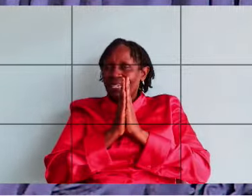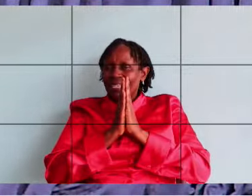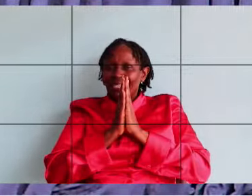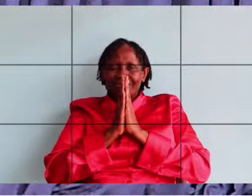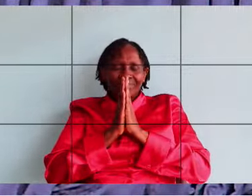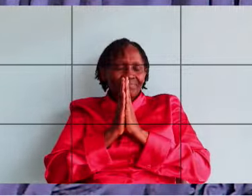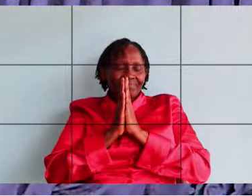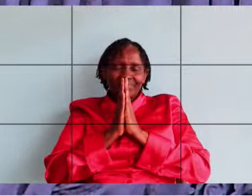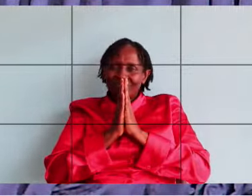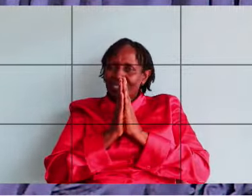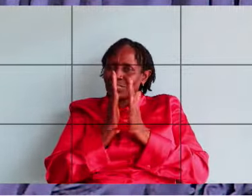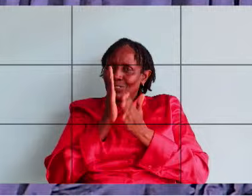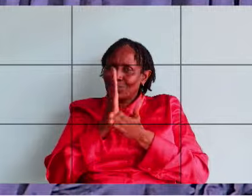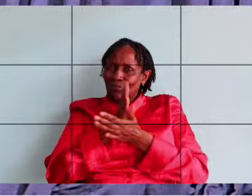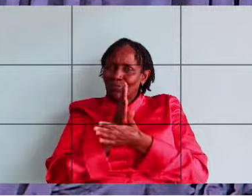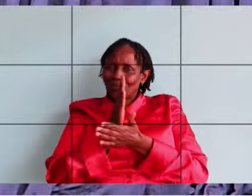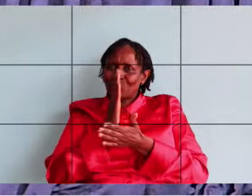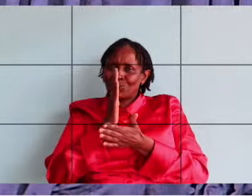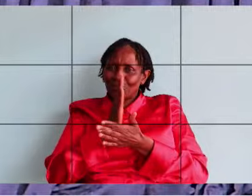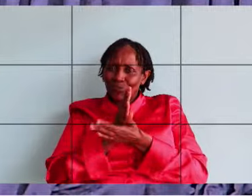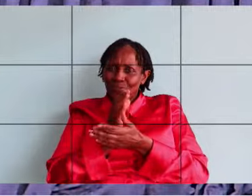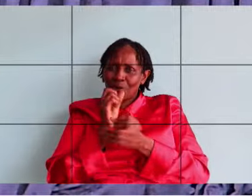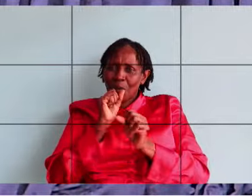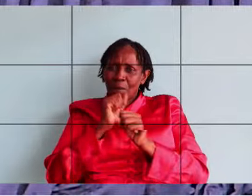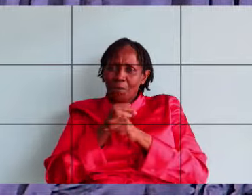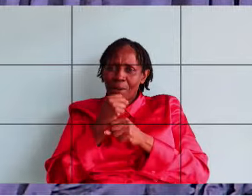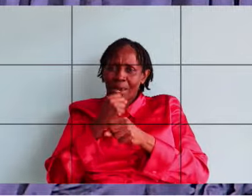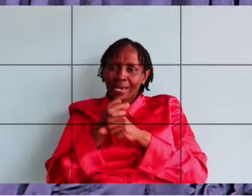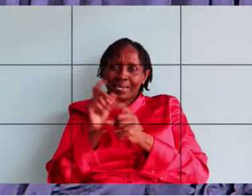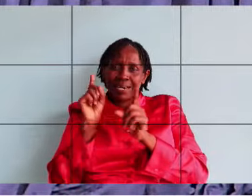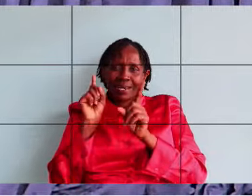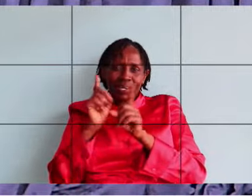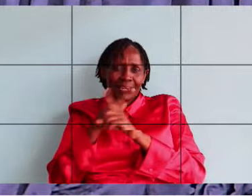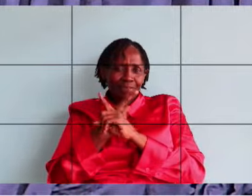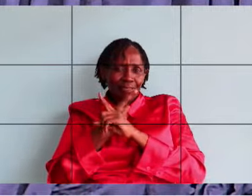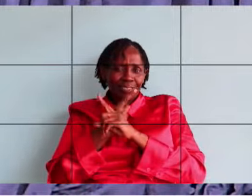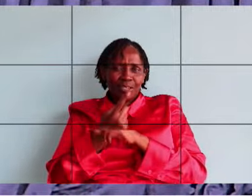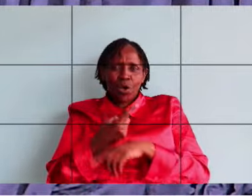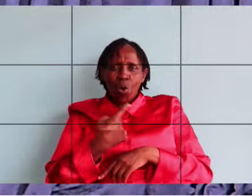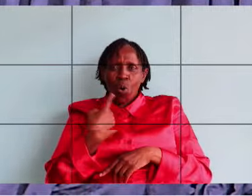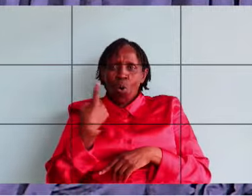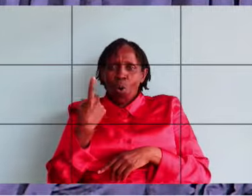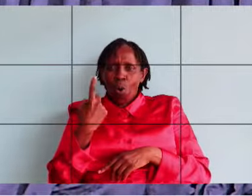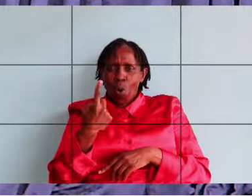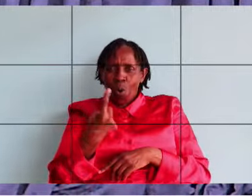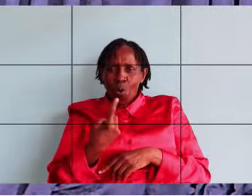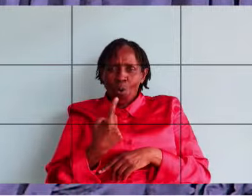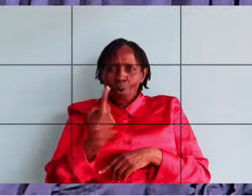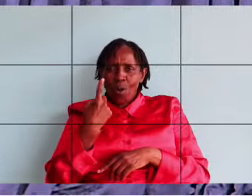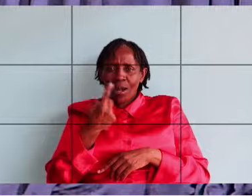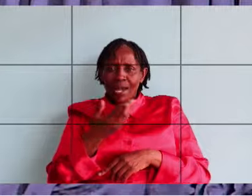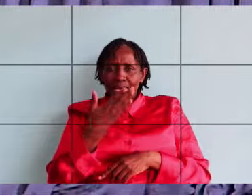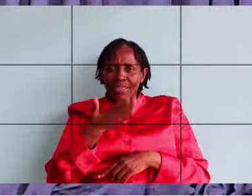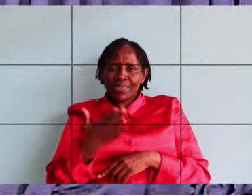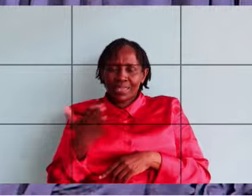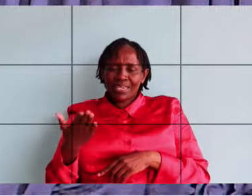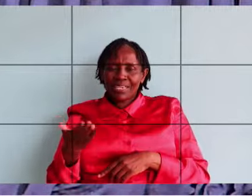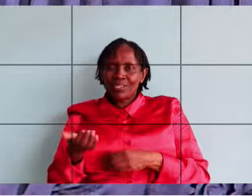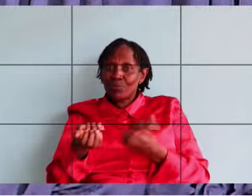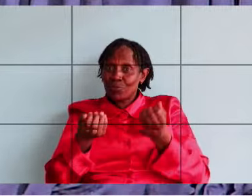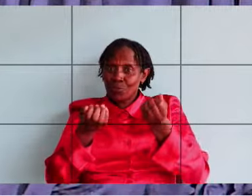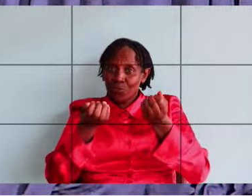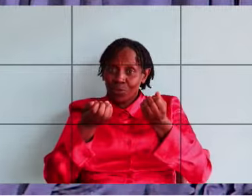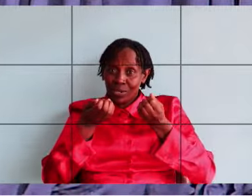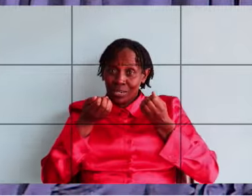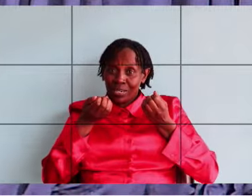is going to make a big difference for that person. And that may be just the only pointer you needed to be accurate, to be able to find a way